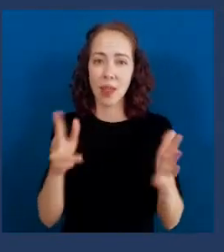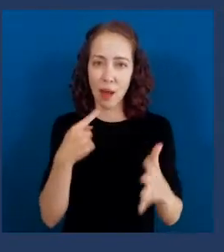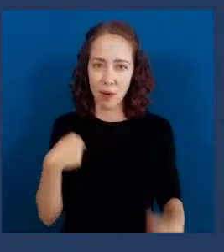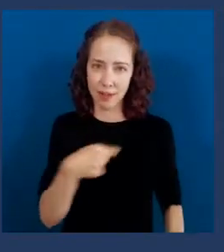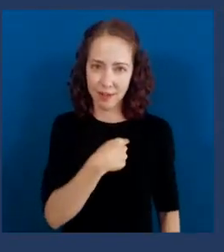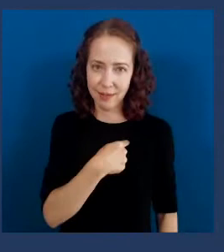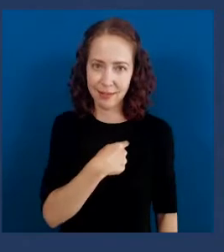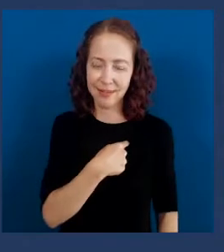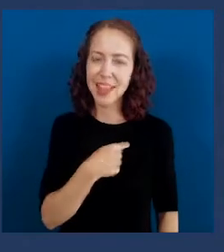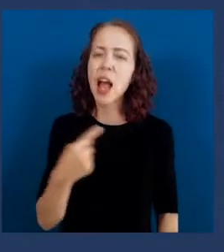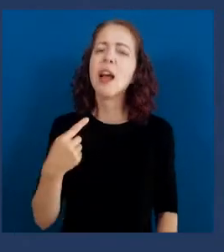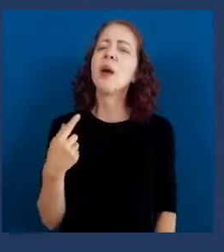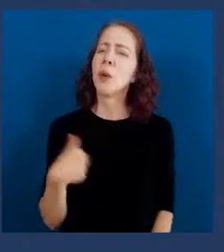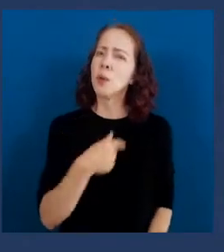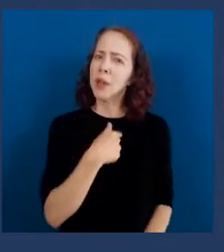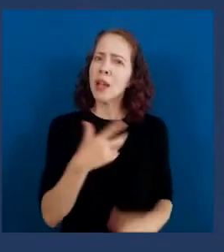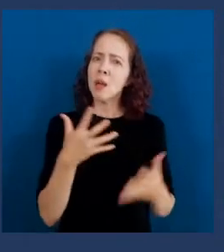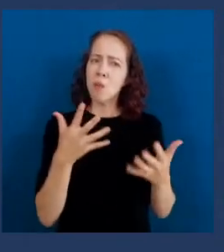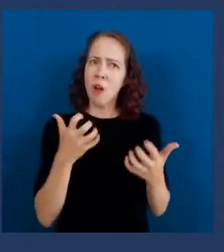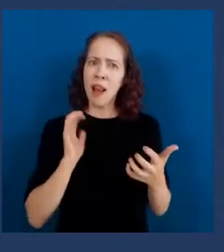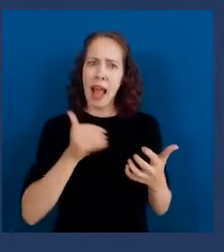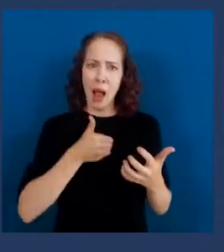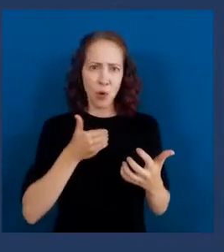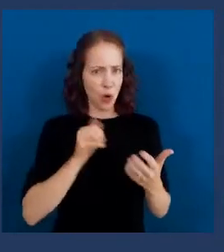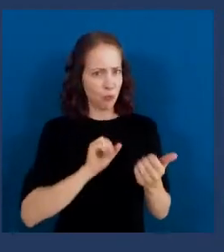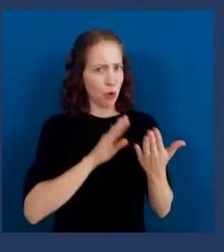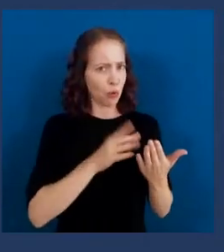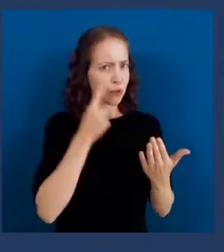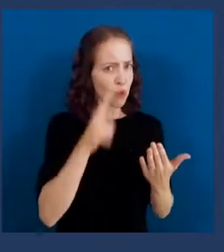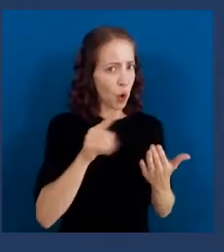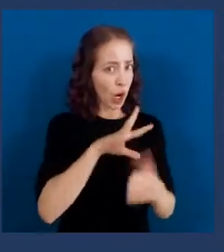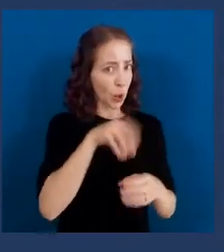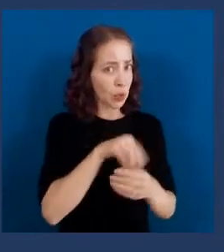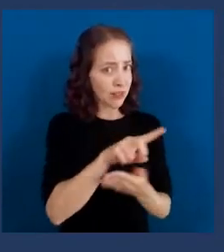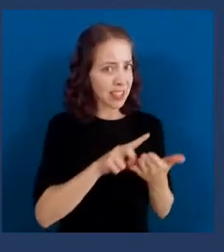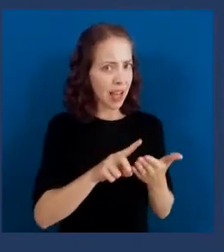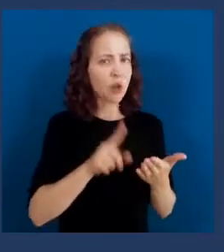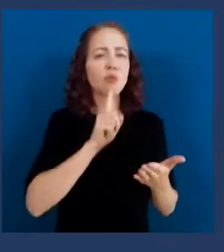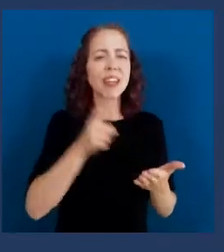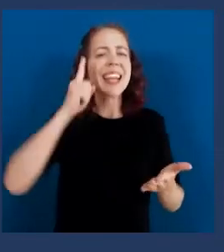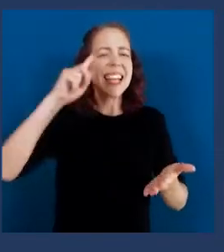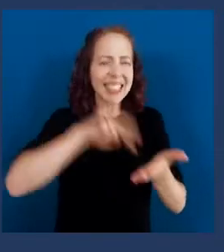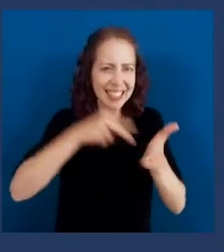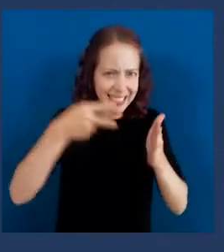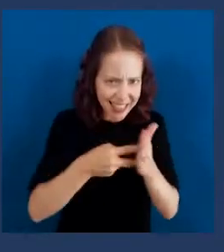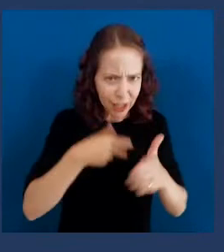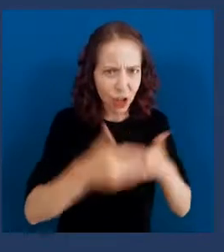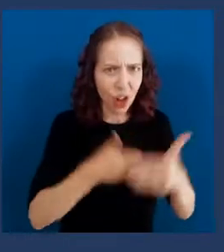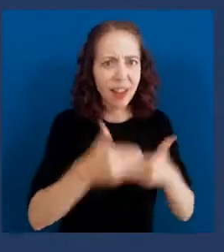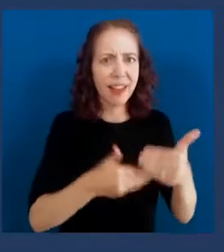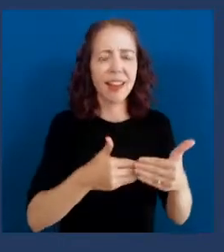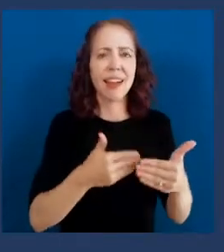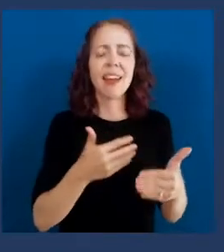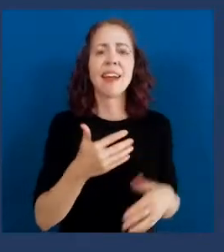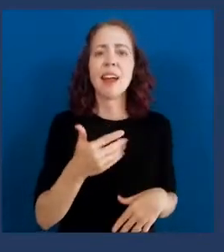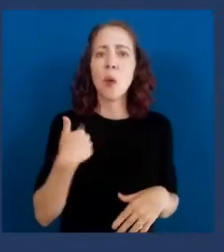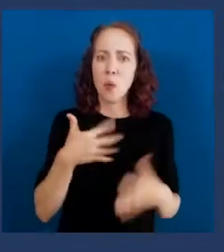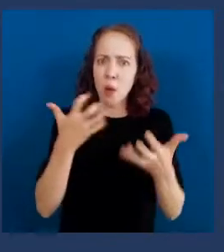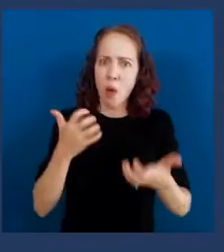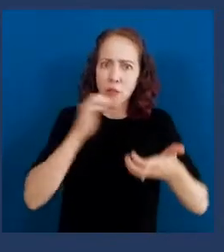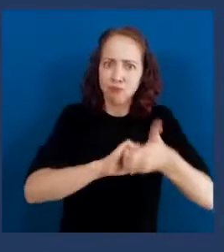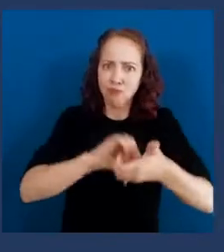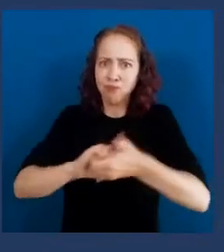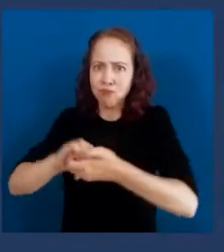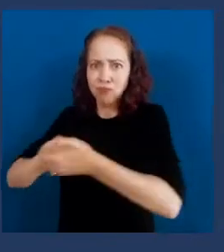us. And we want to be intentional in the inclusive design process, no doubt. We want to partner with everyone